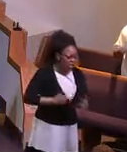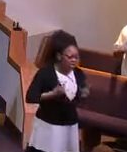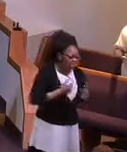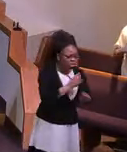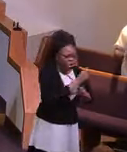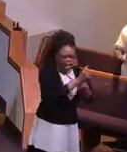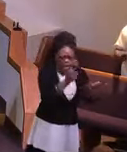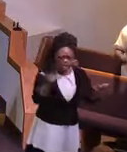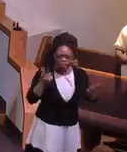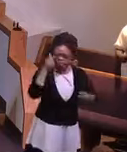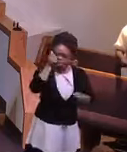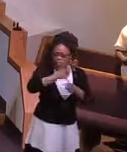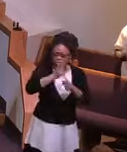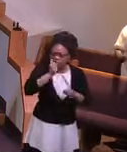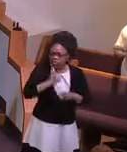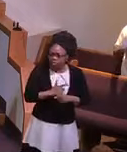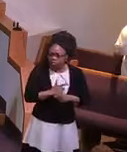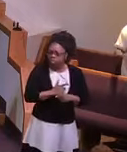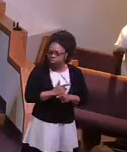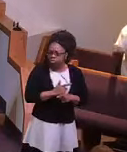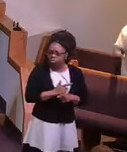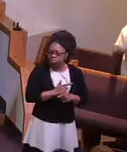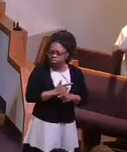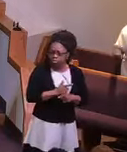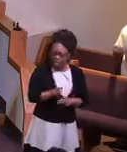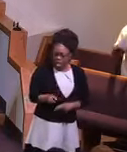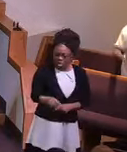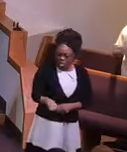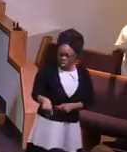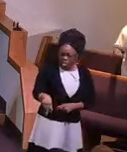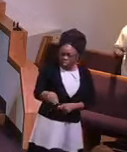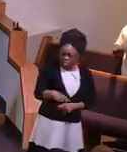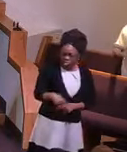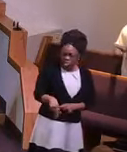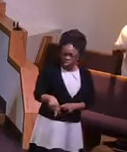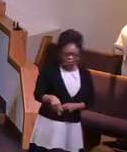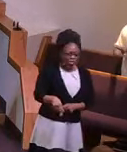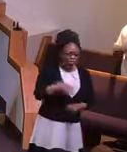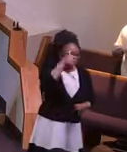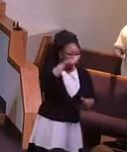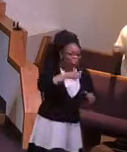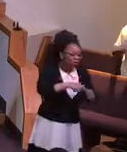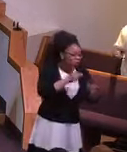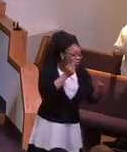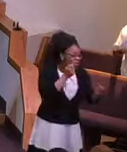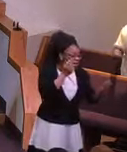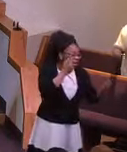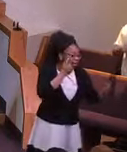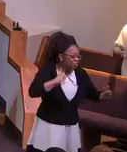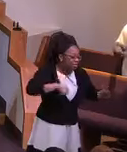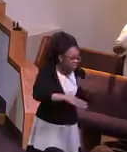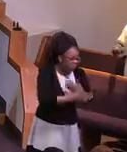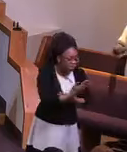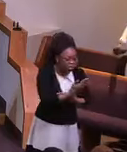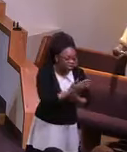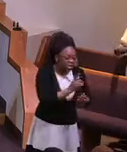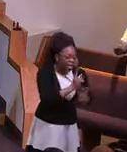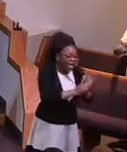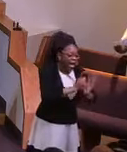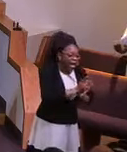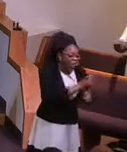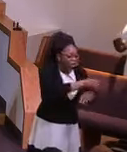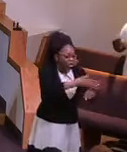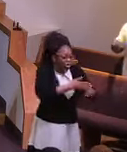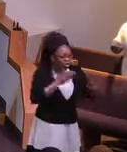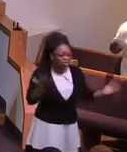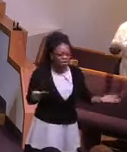and sisters, to all of our officers, to those of you that remember to get up this morning, the extra hour of rest, you're here. Amen.